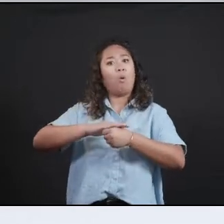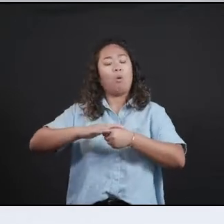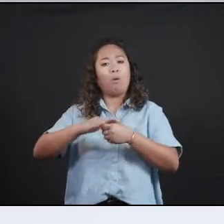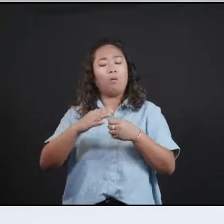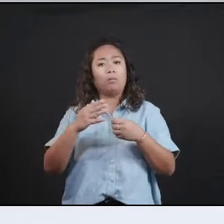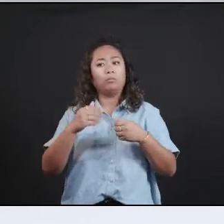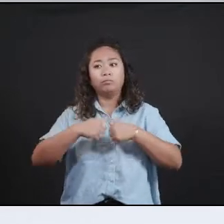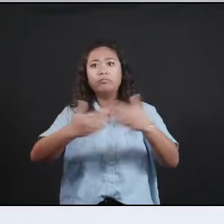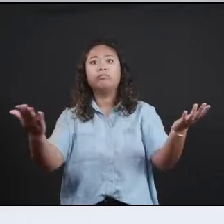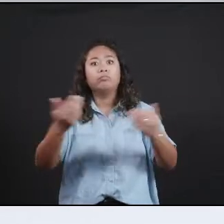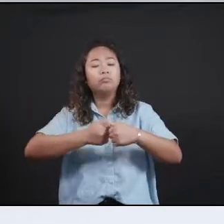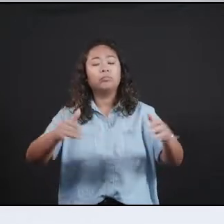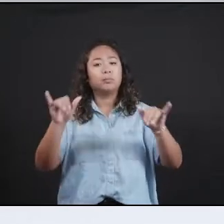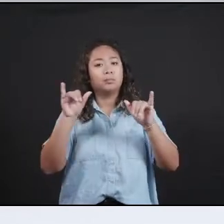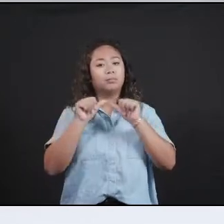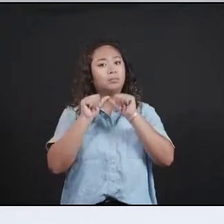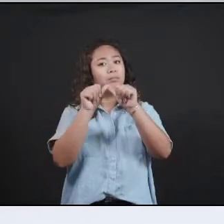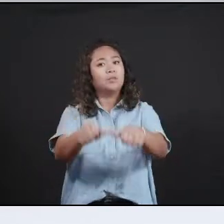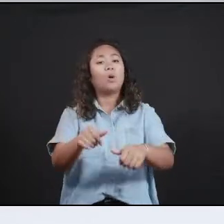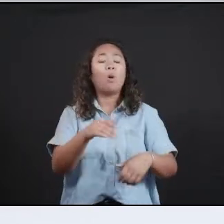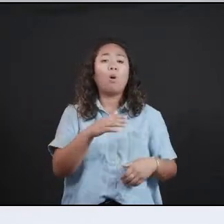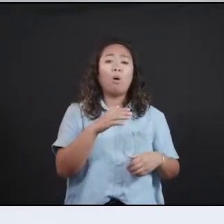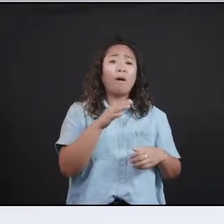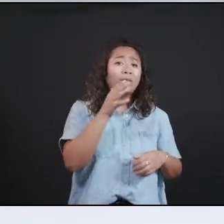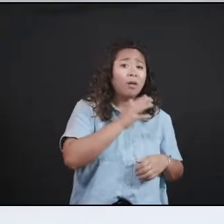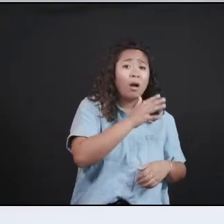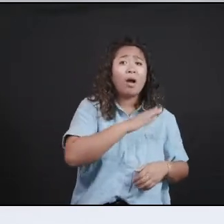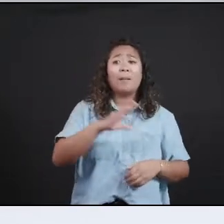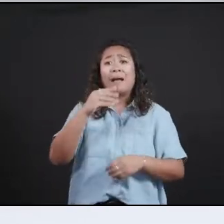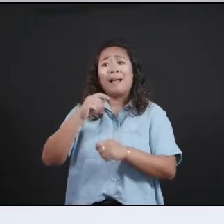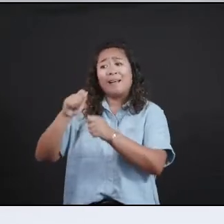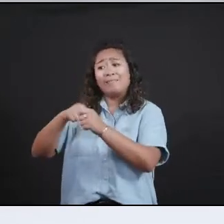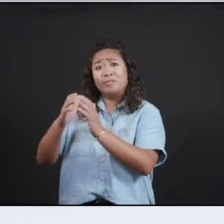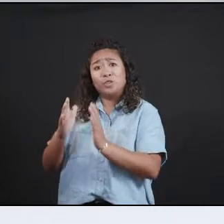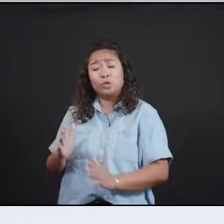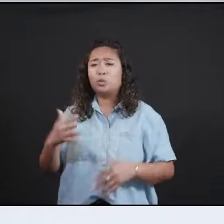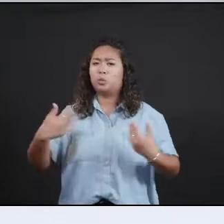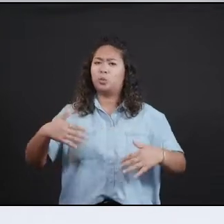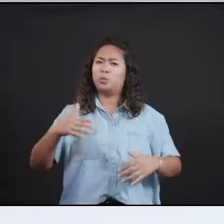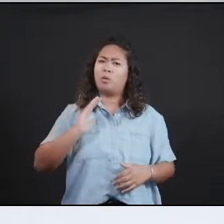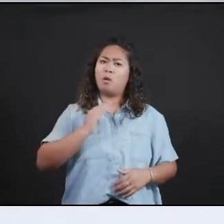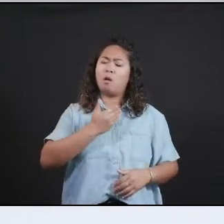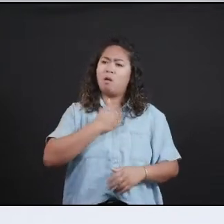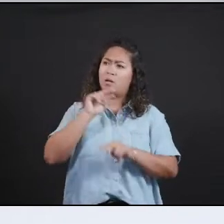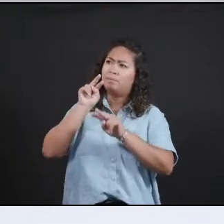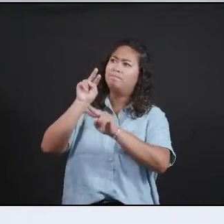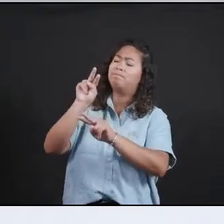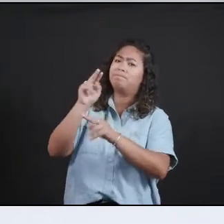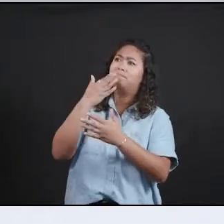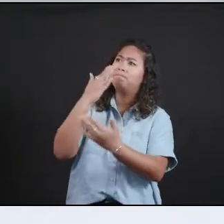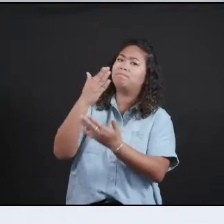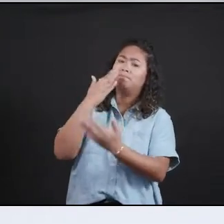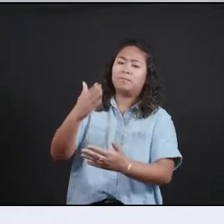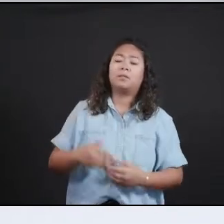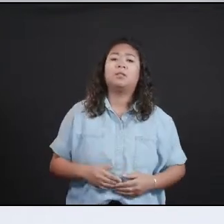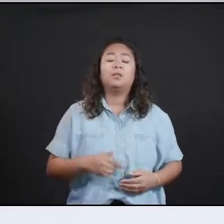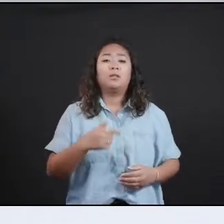could have happened. Food is our basic need, and we must defend our food systems and the people who work in